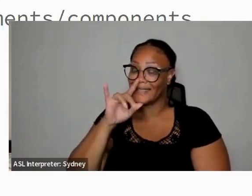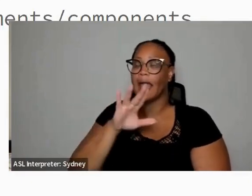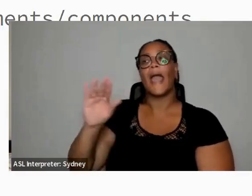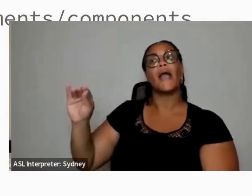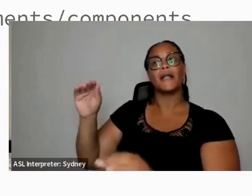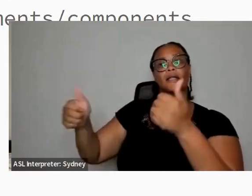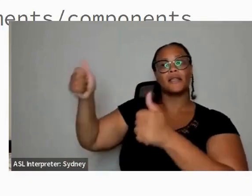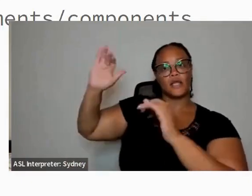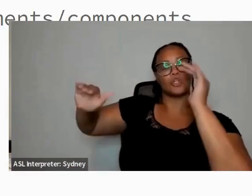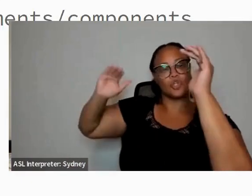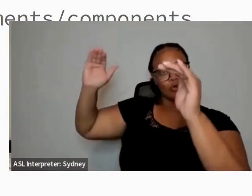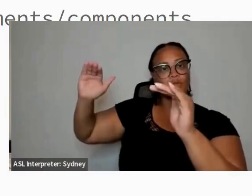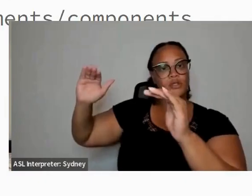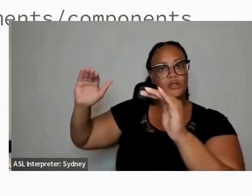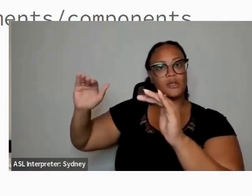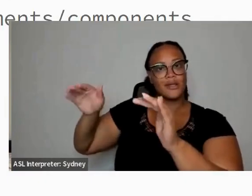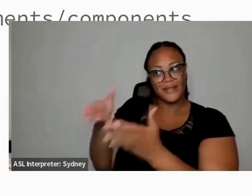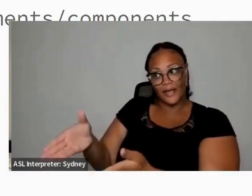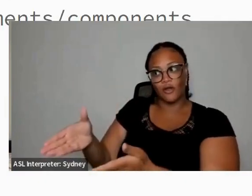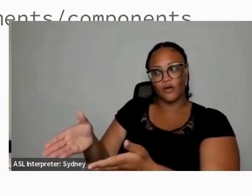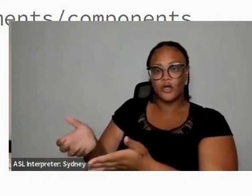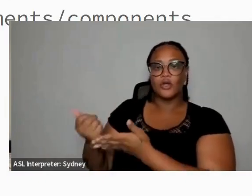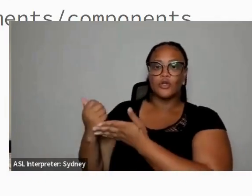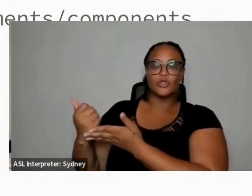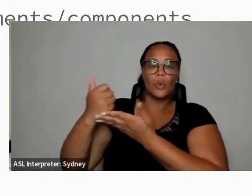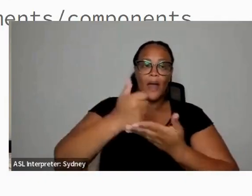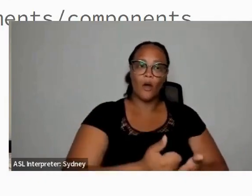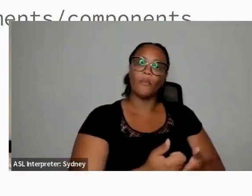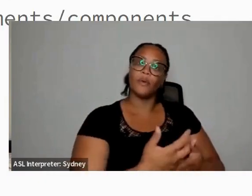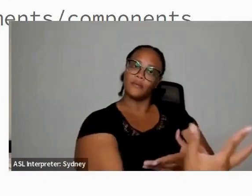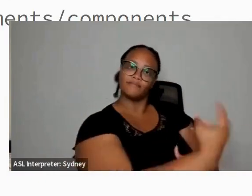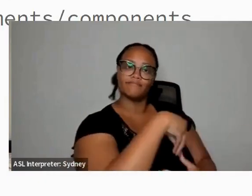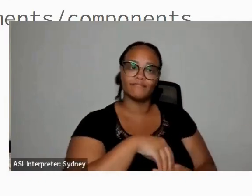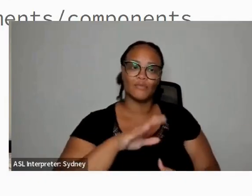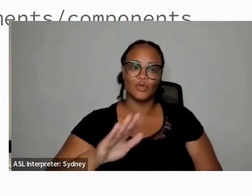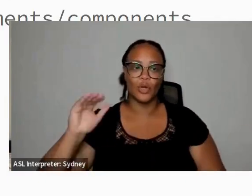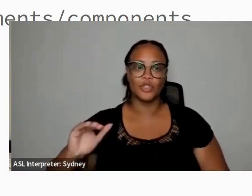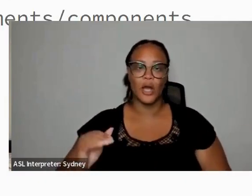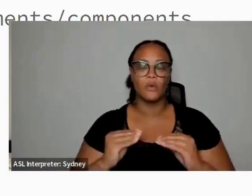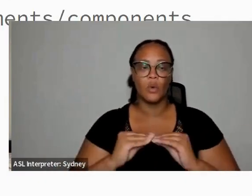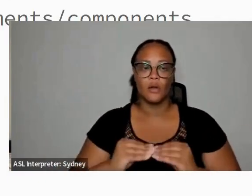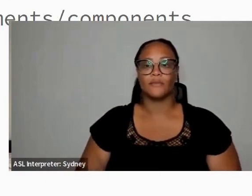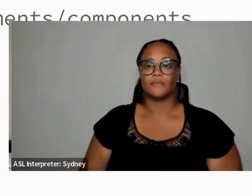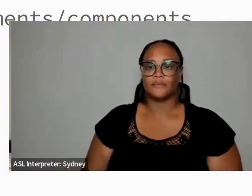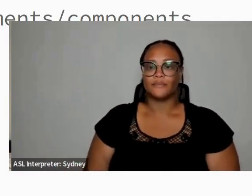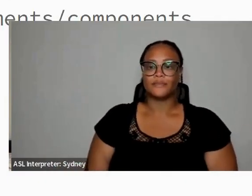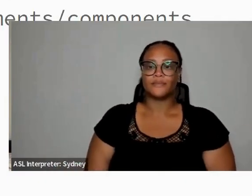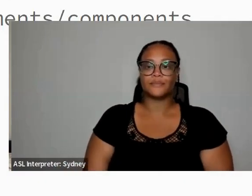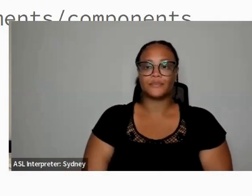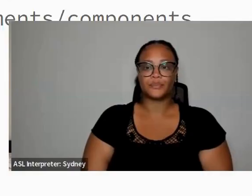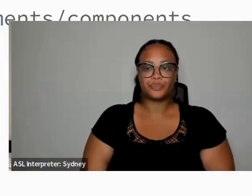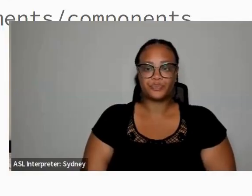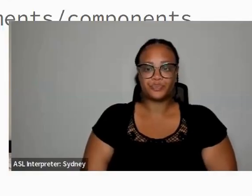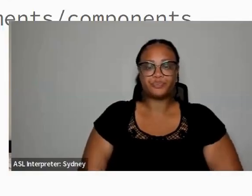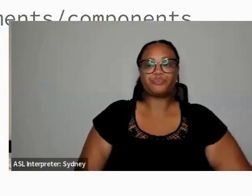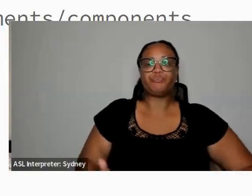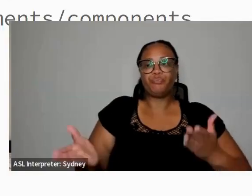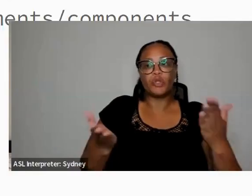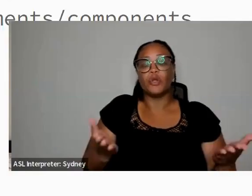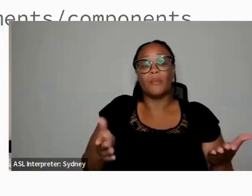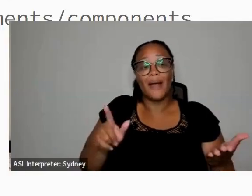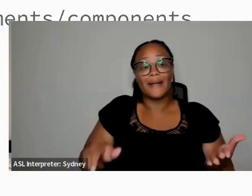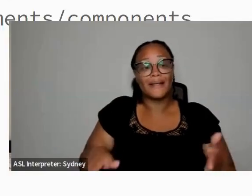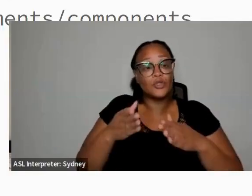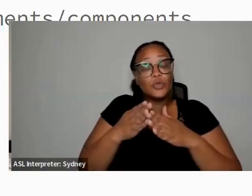those activities to help them to be more integrated within the activity? You might also need to break down activities into